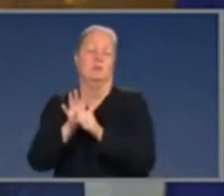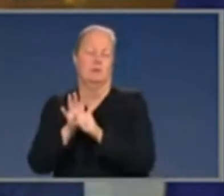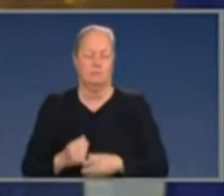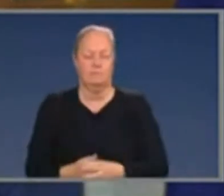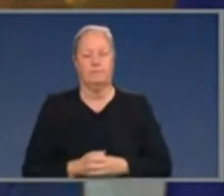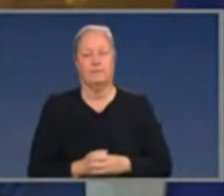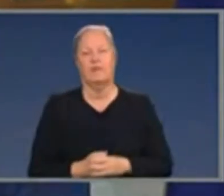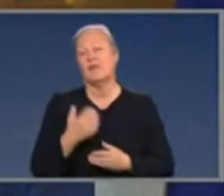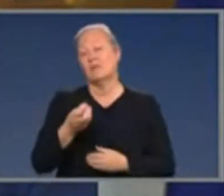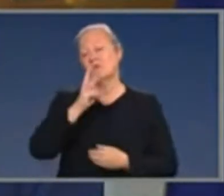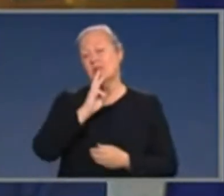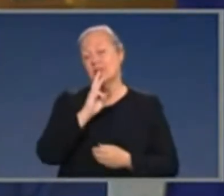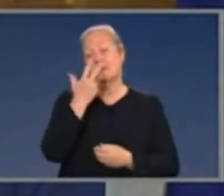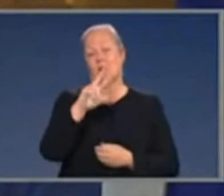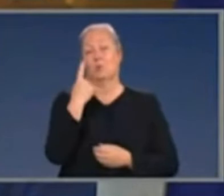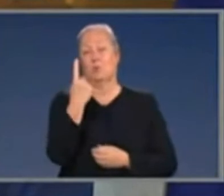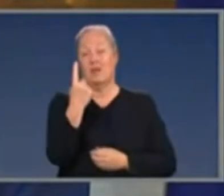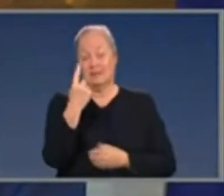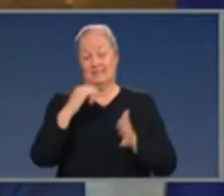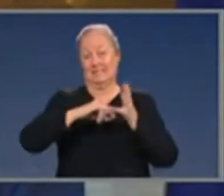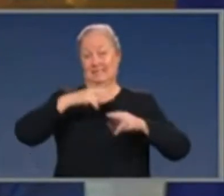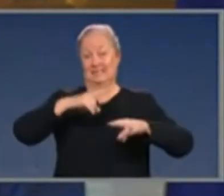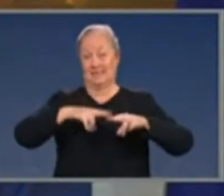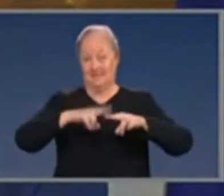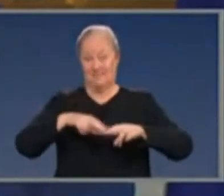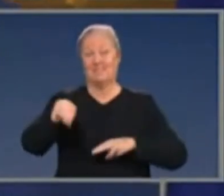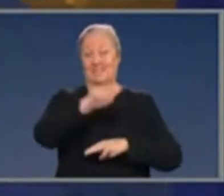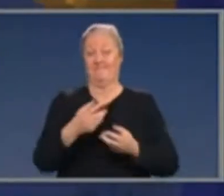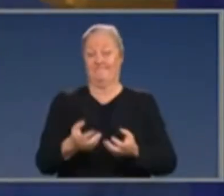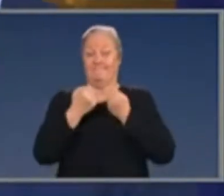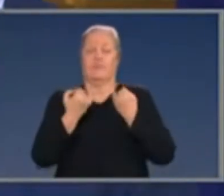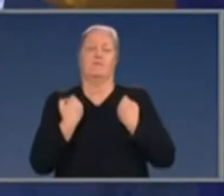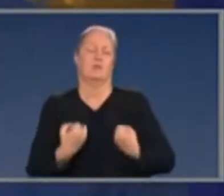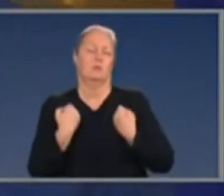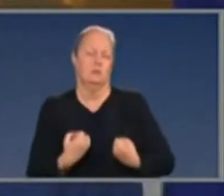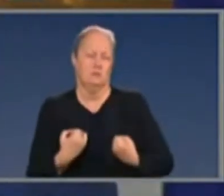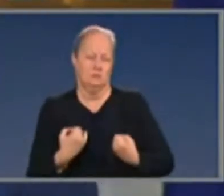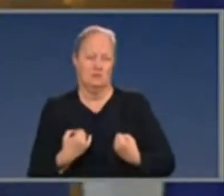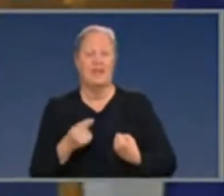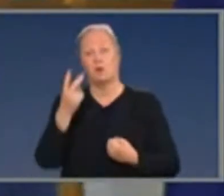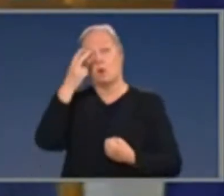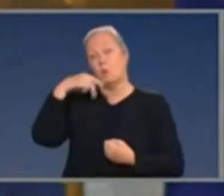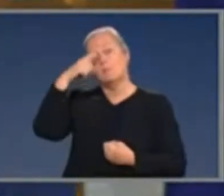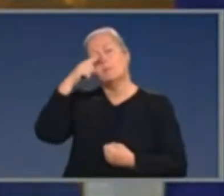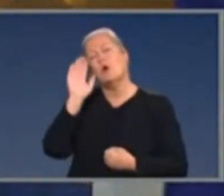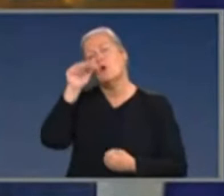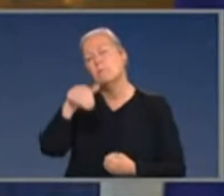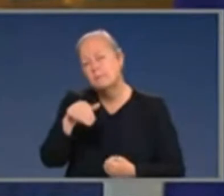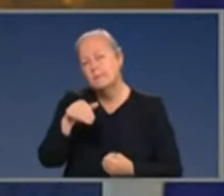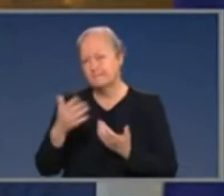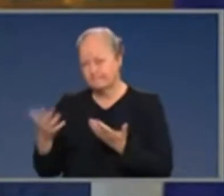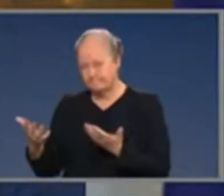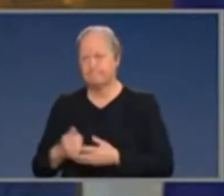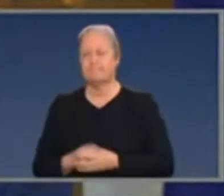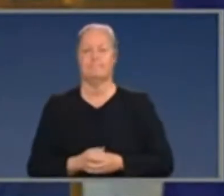are also 381 staff who have now contracted COVID virus across the aged care sector. On top of that,